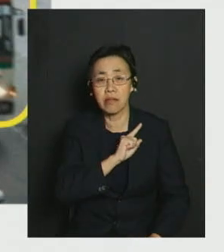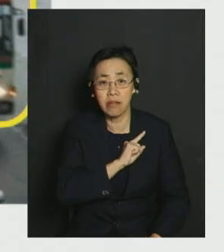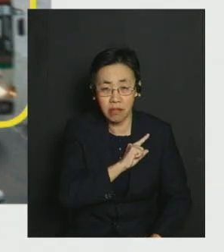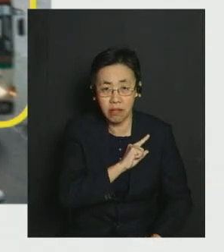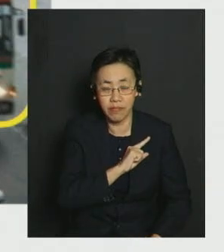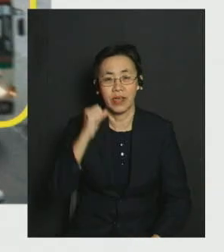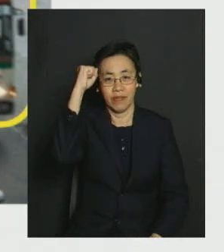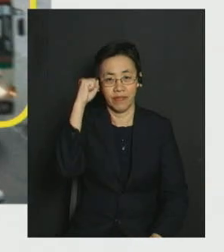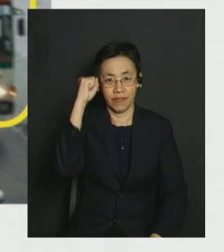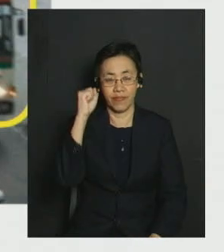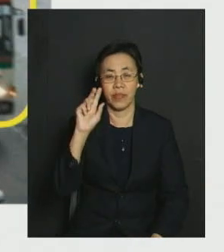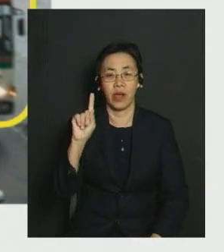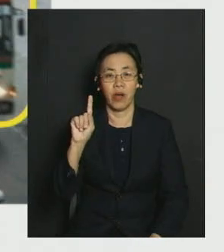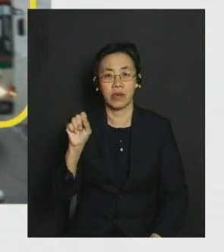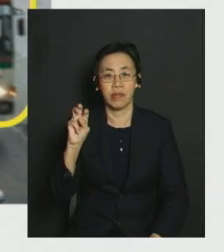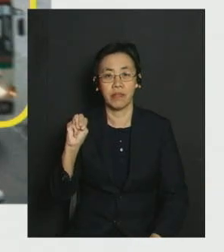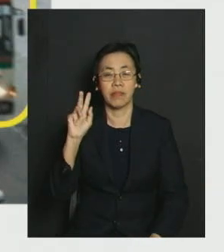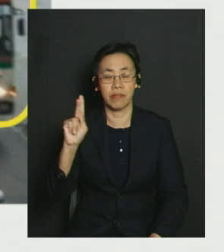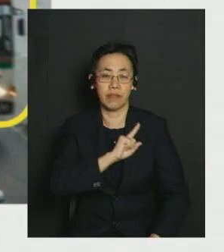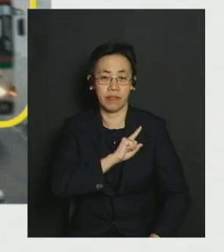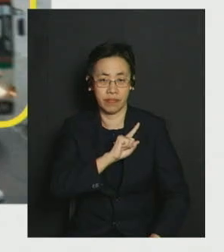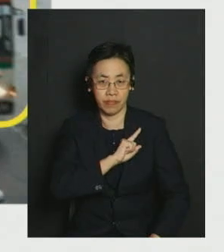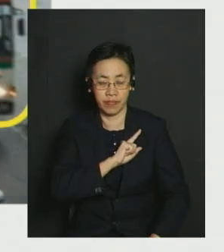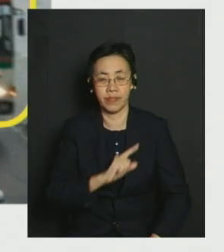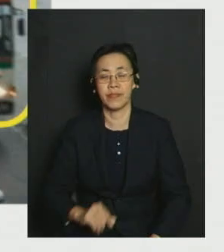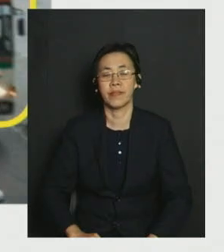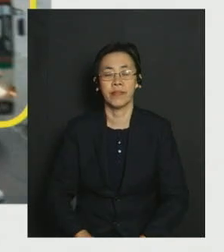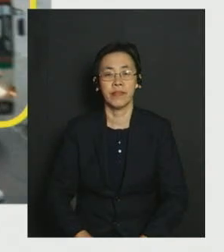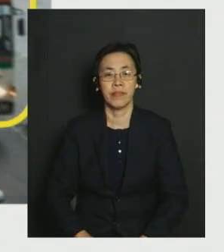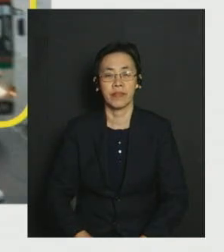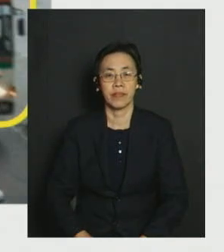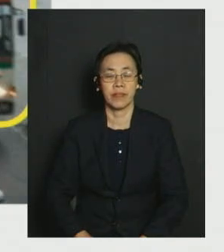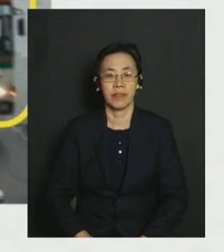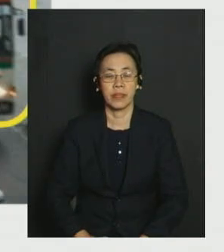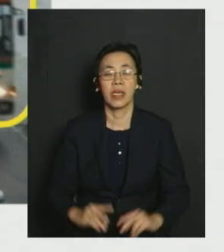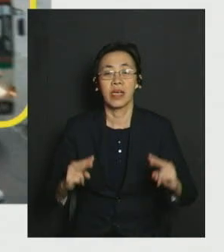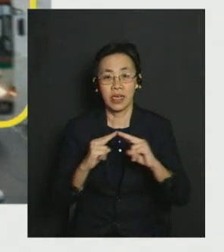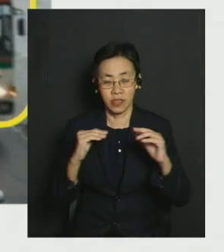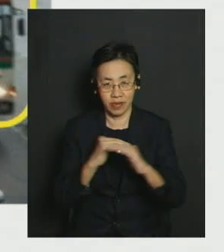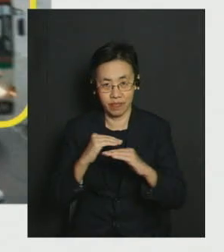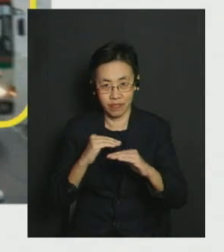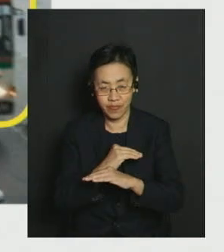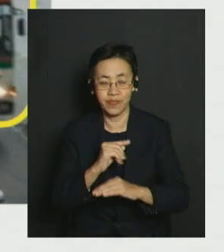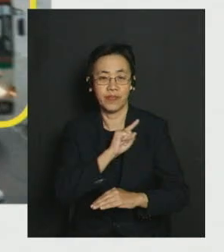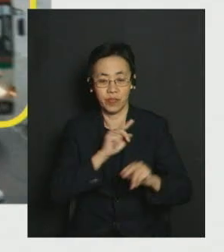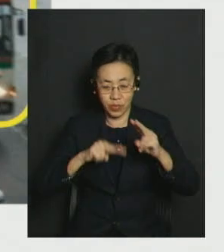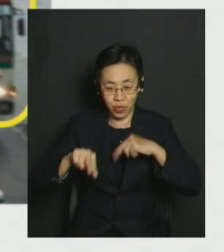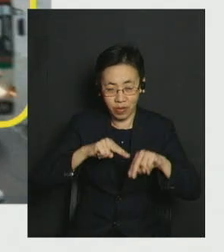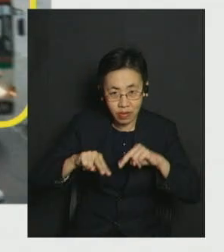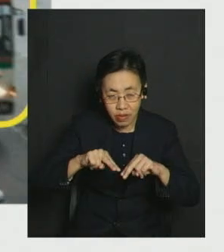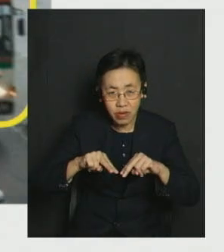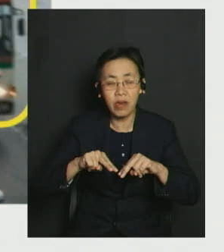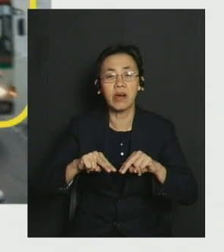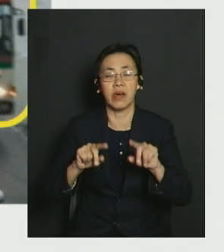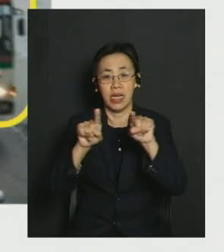the licensing. The driver license is belong to the DLT as well. So here you can see there's many